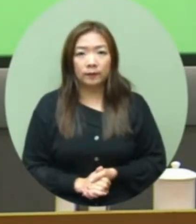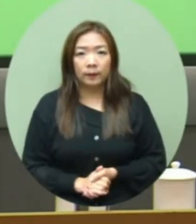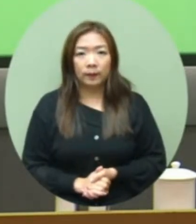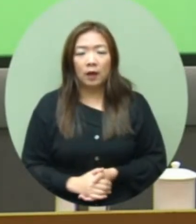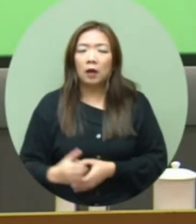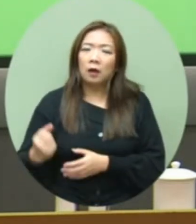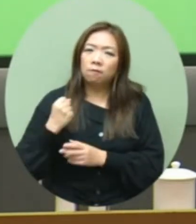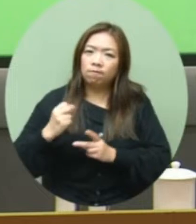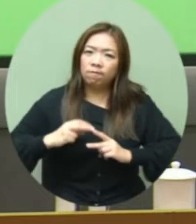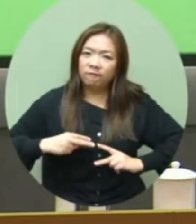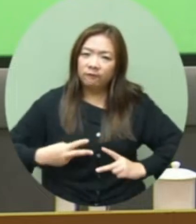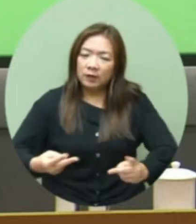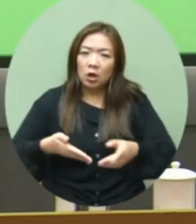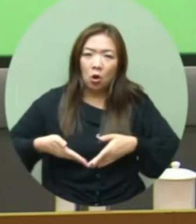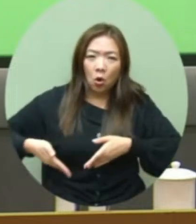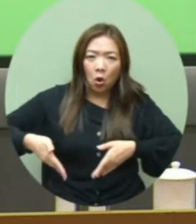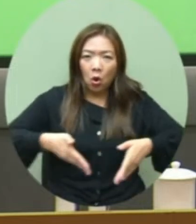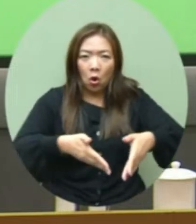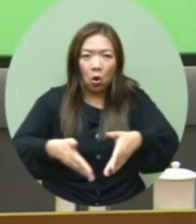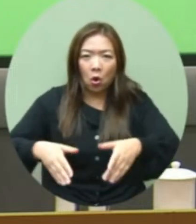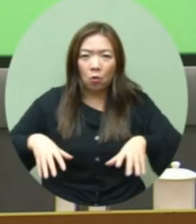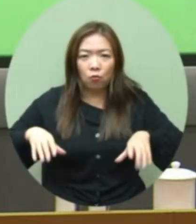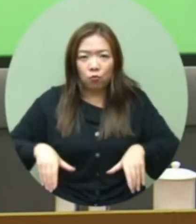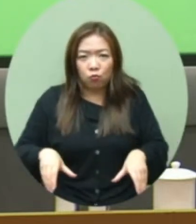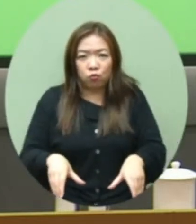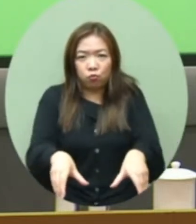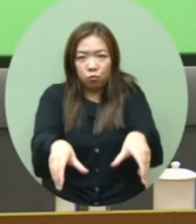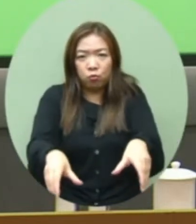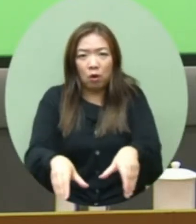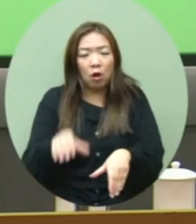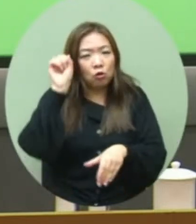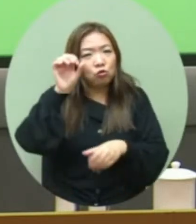the results. Now, we will have the